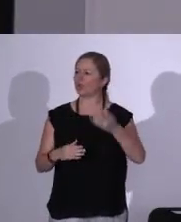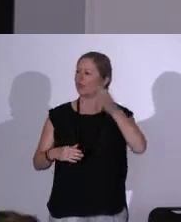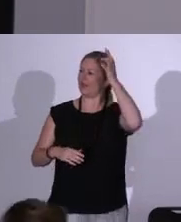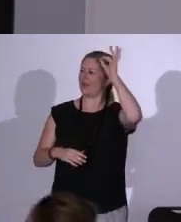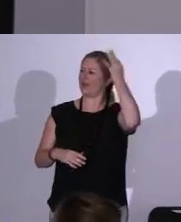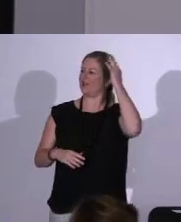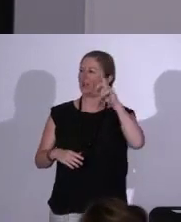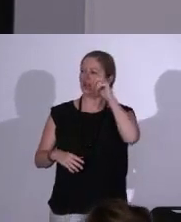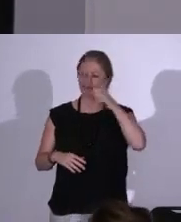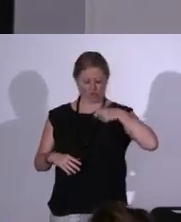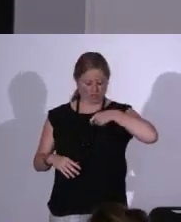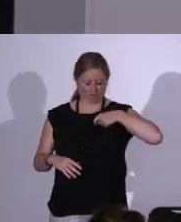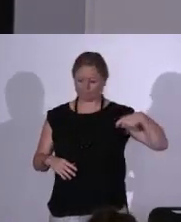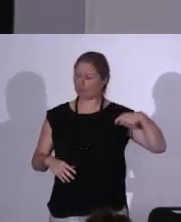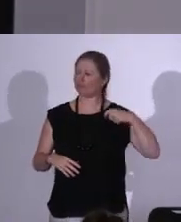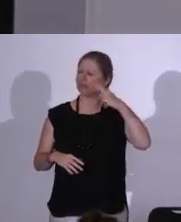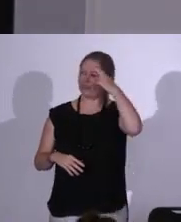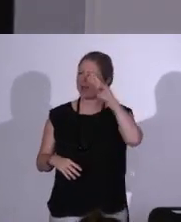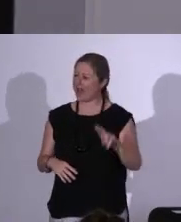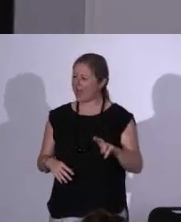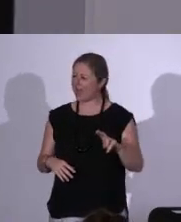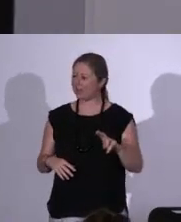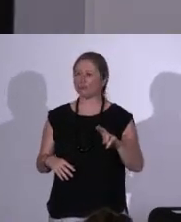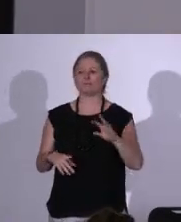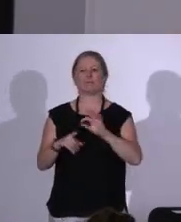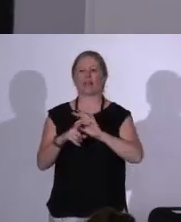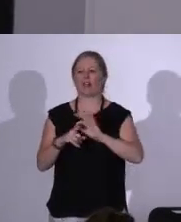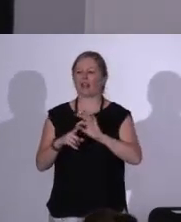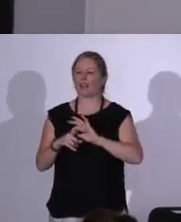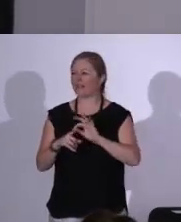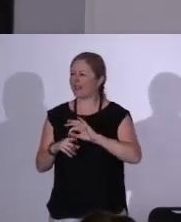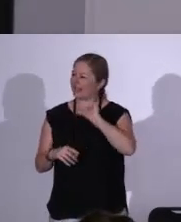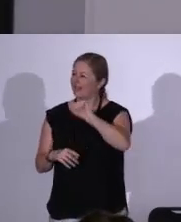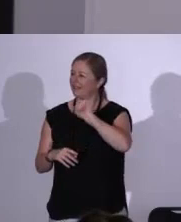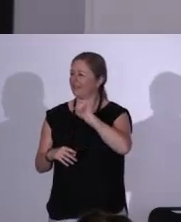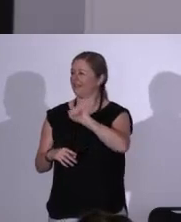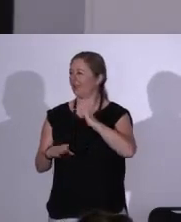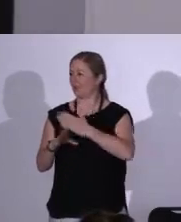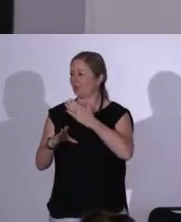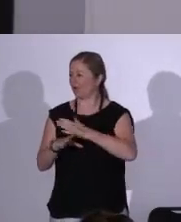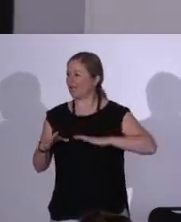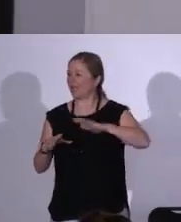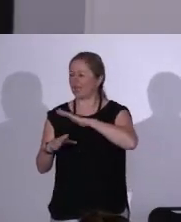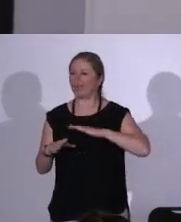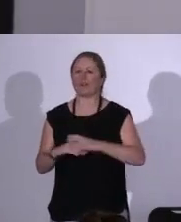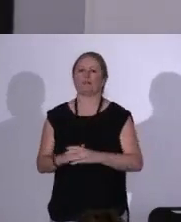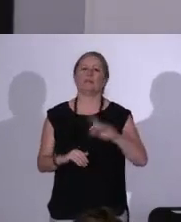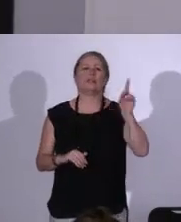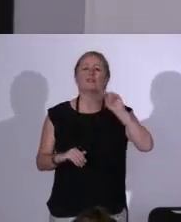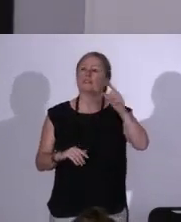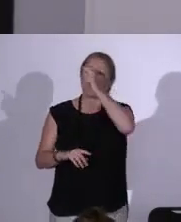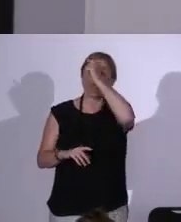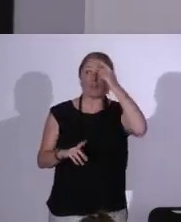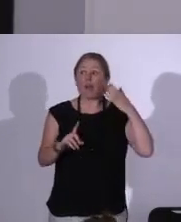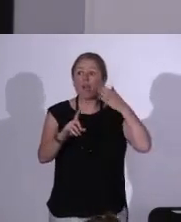put a stroke through your name or use those colors to represent the cohorts that you work with. Of course, today the point of coming together